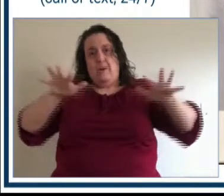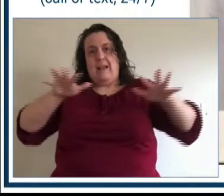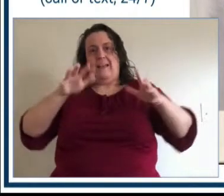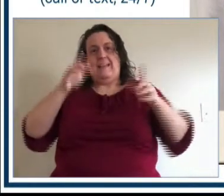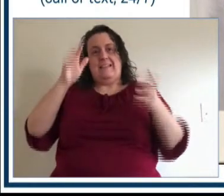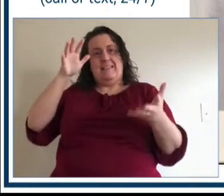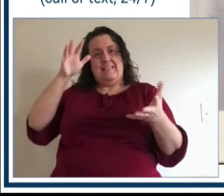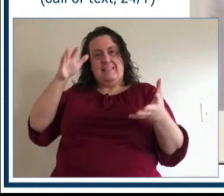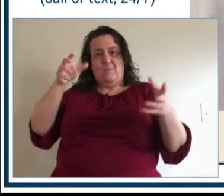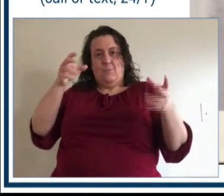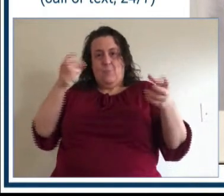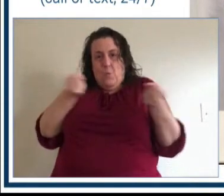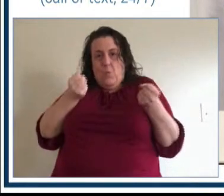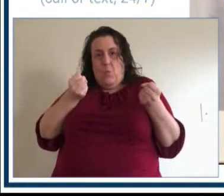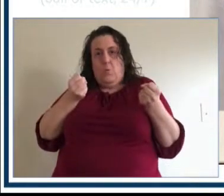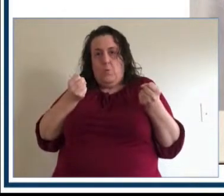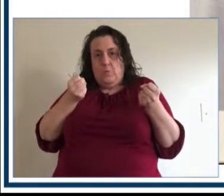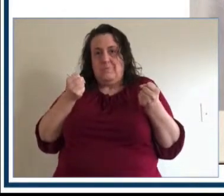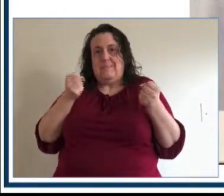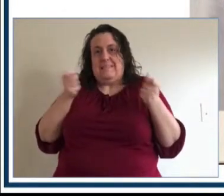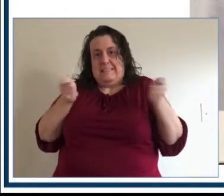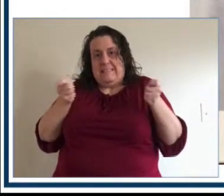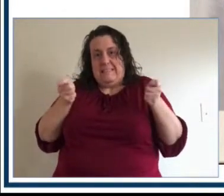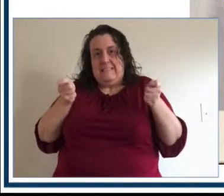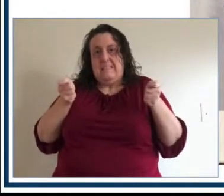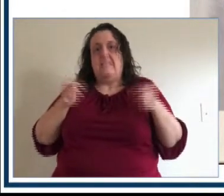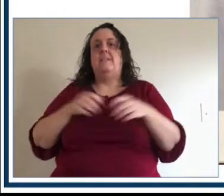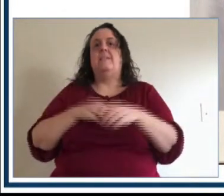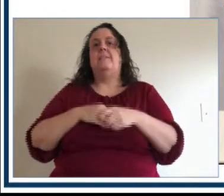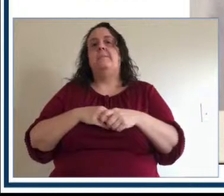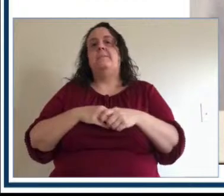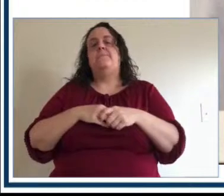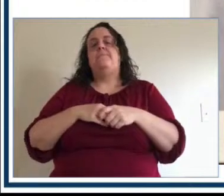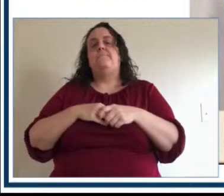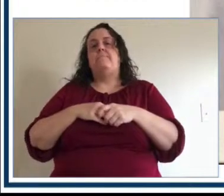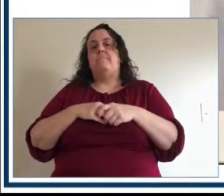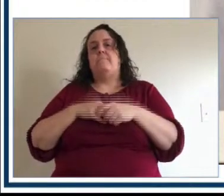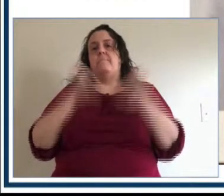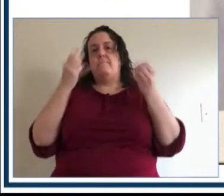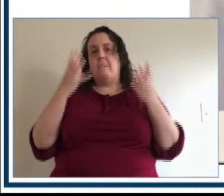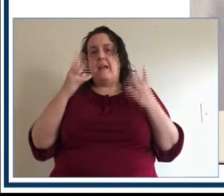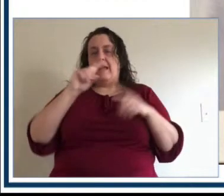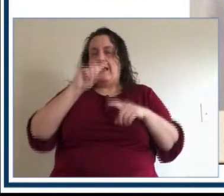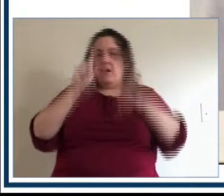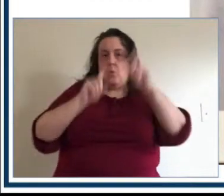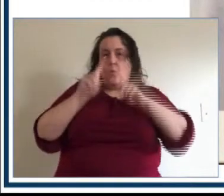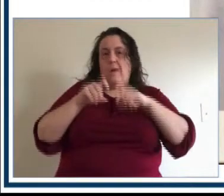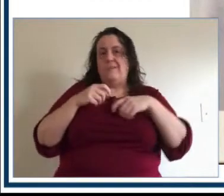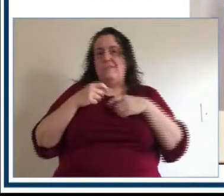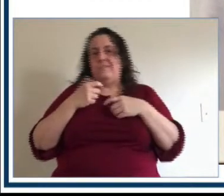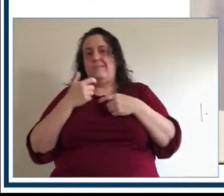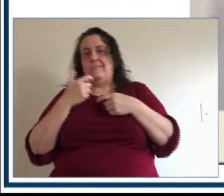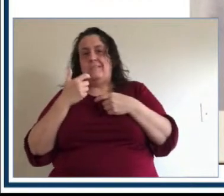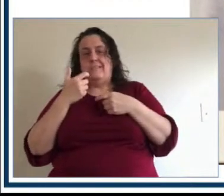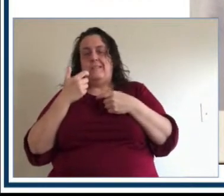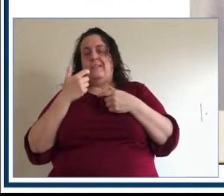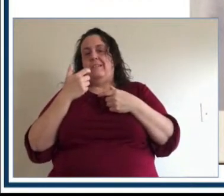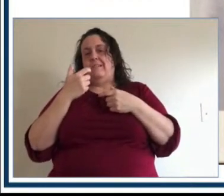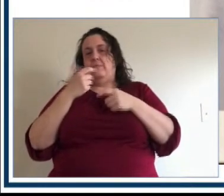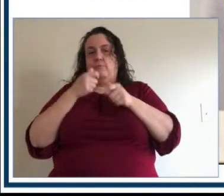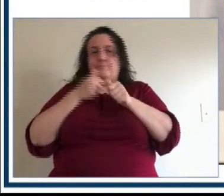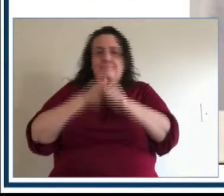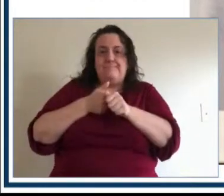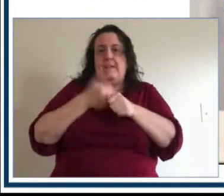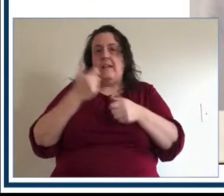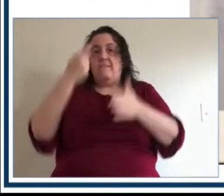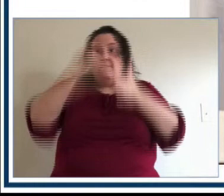been many questions about fines and enforcement, and I think my personal feelings on this are well